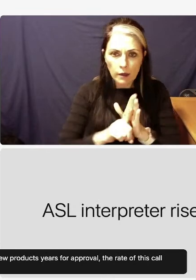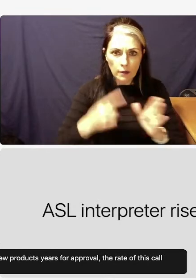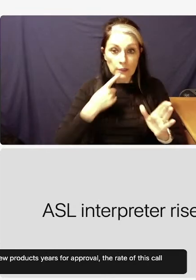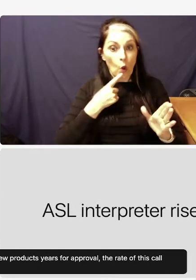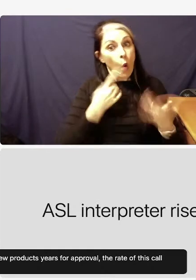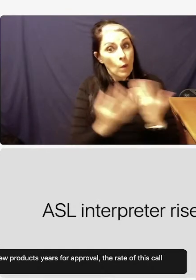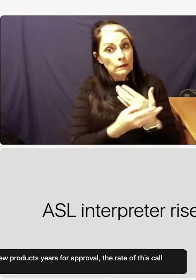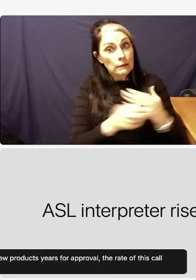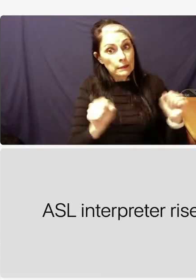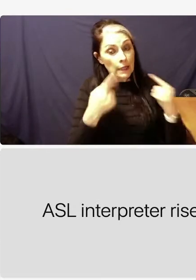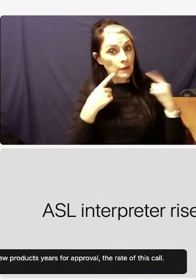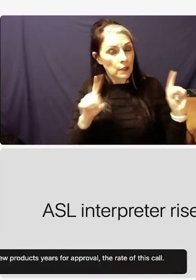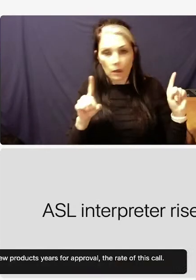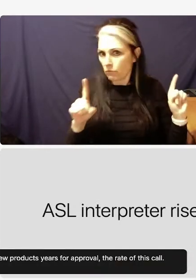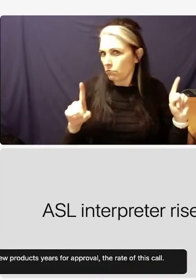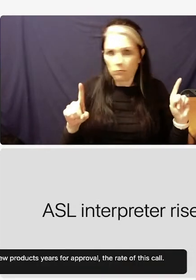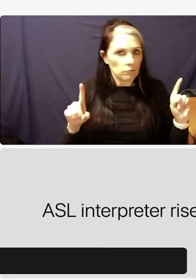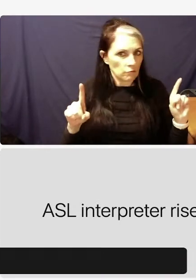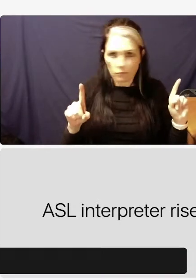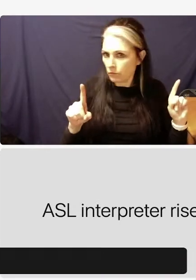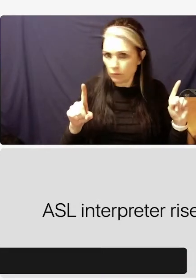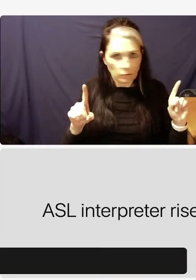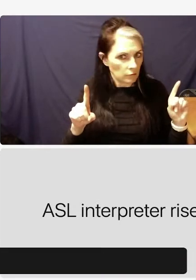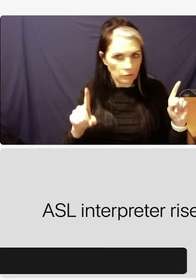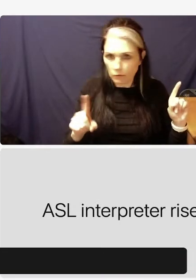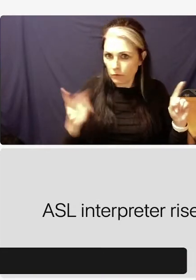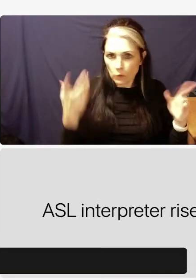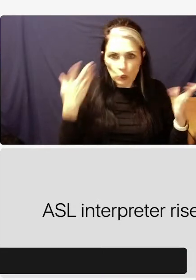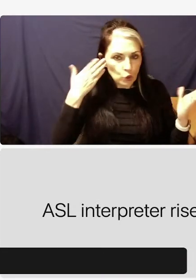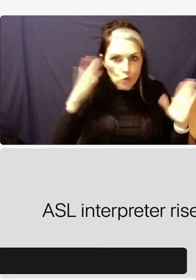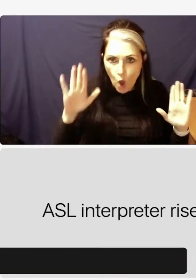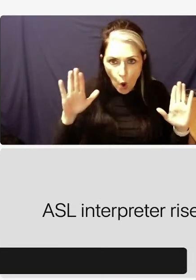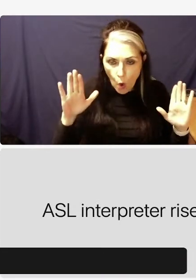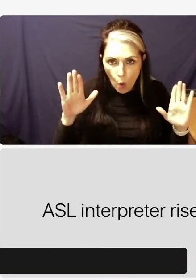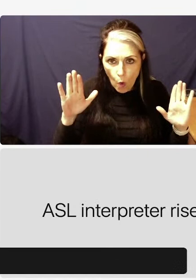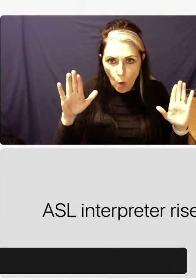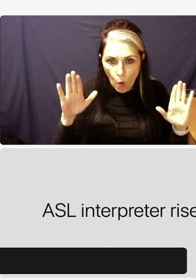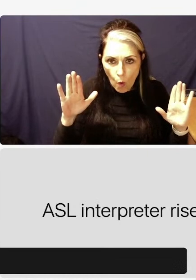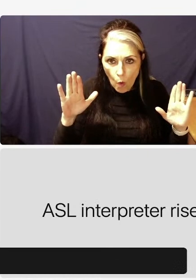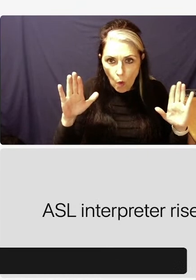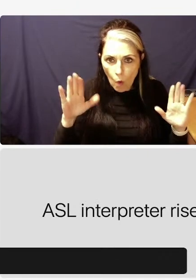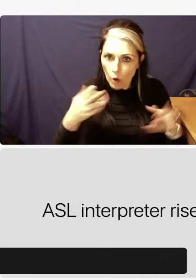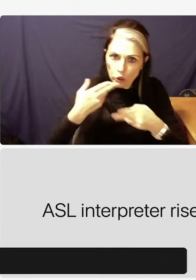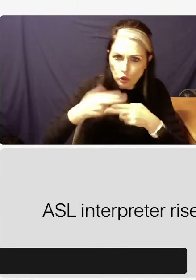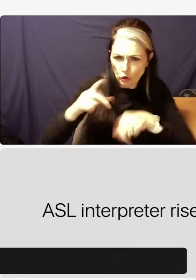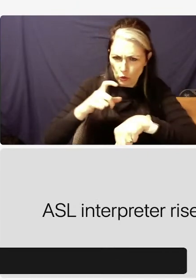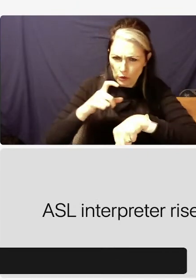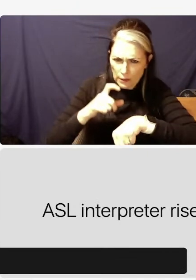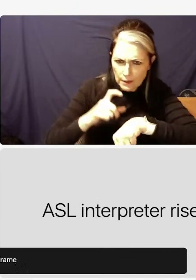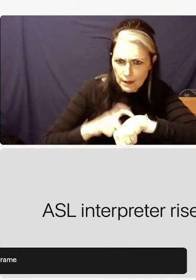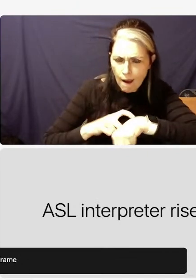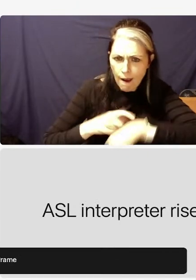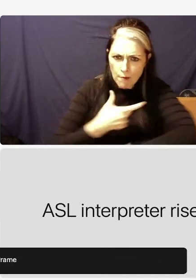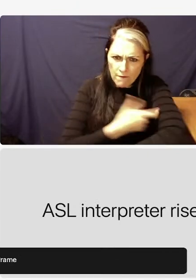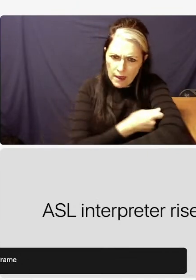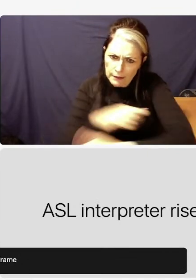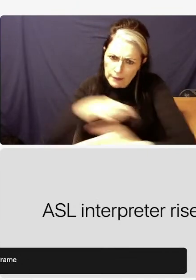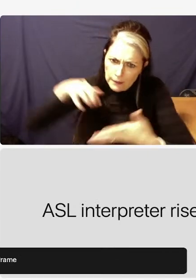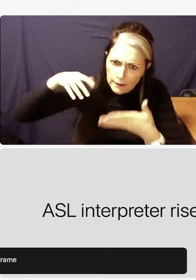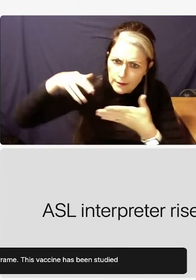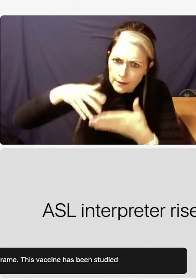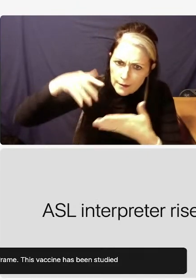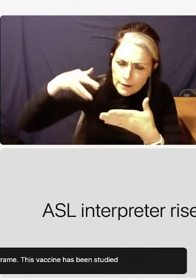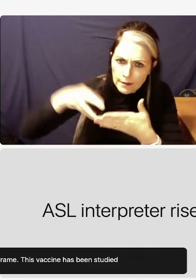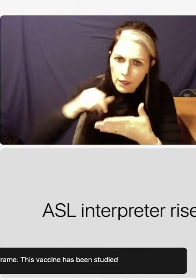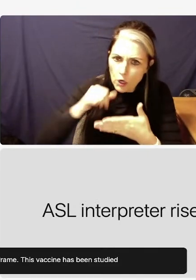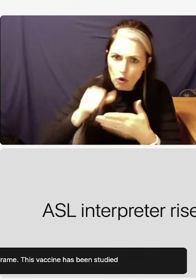effective there is absolutely no way for that to be known due to the extremely short time frame this vaccine has been studied there has